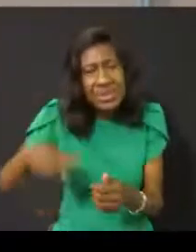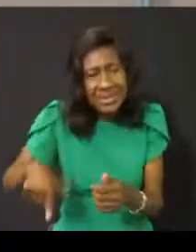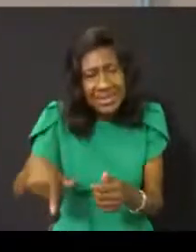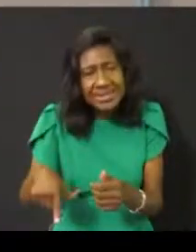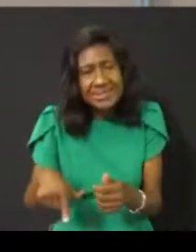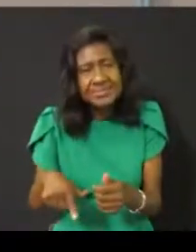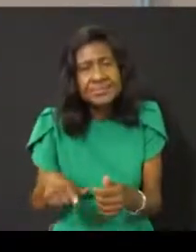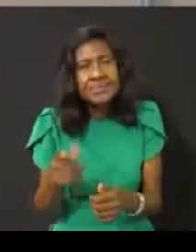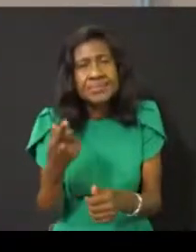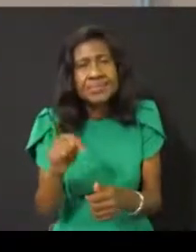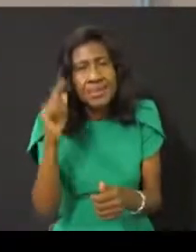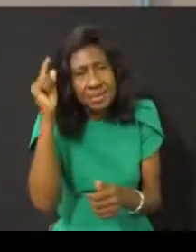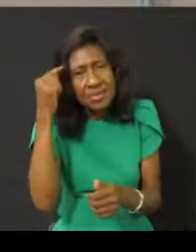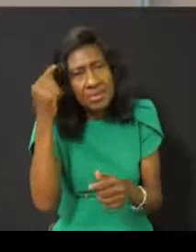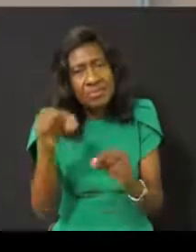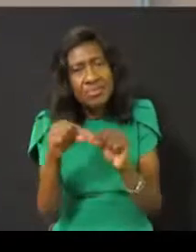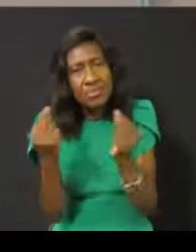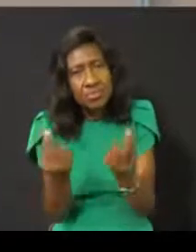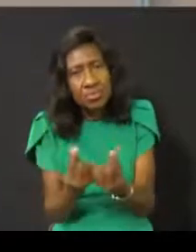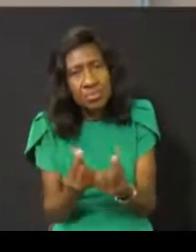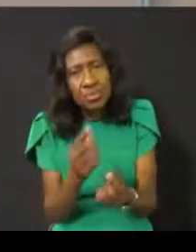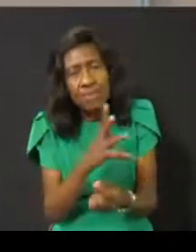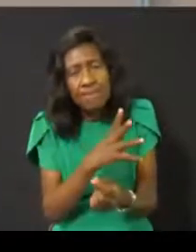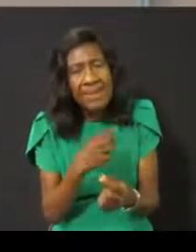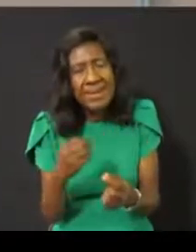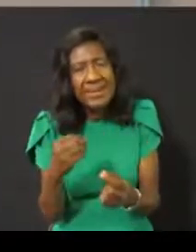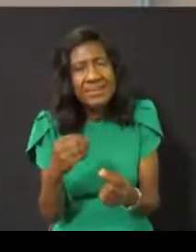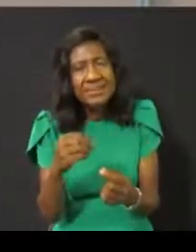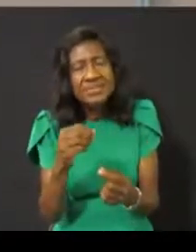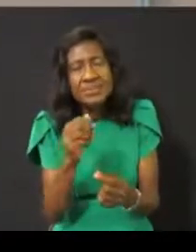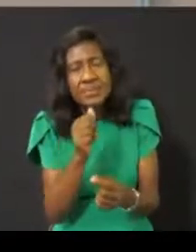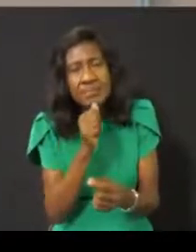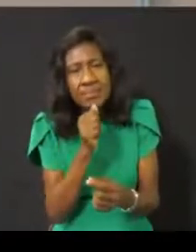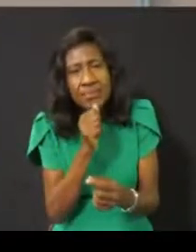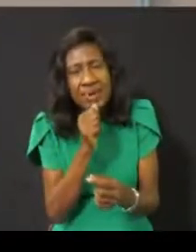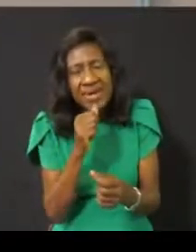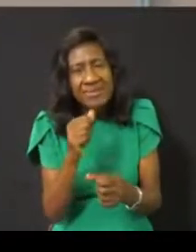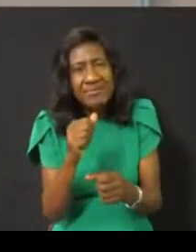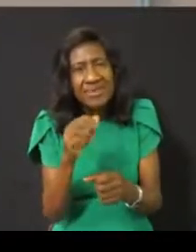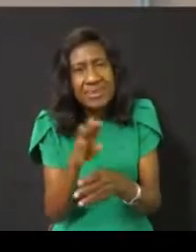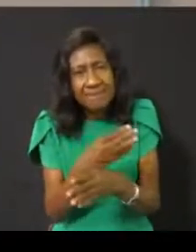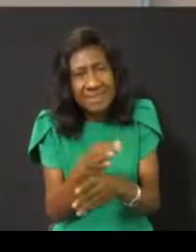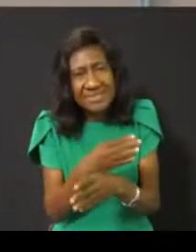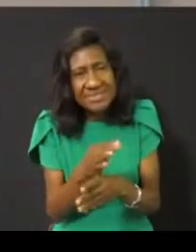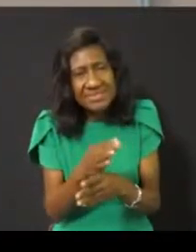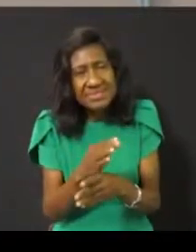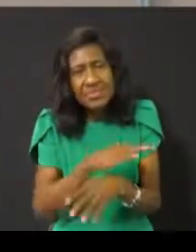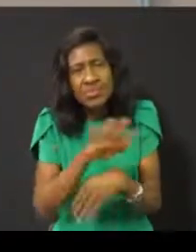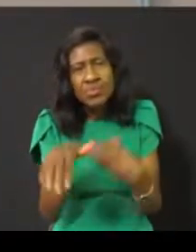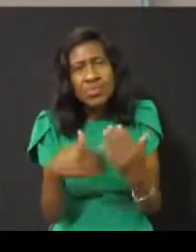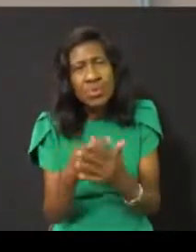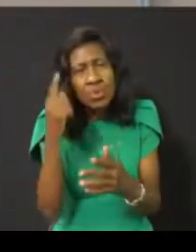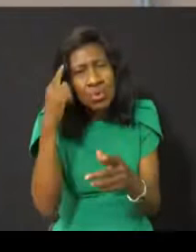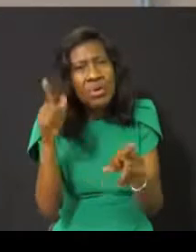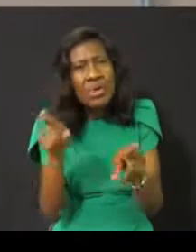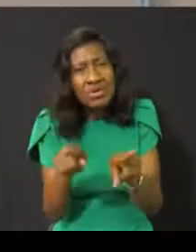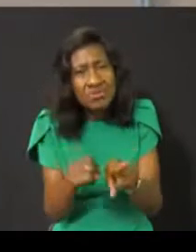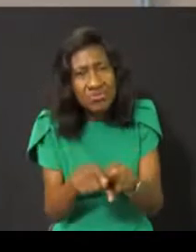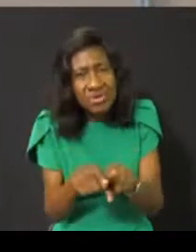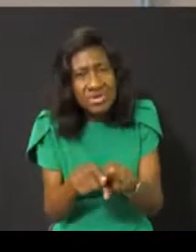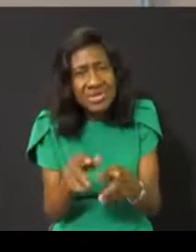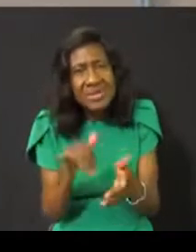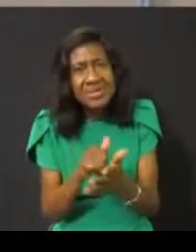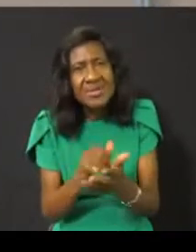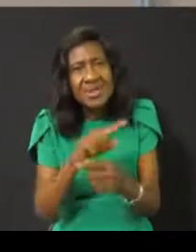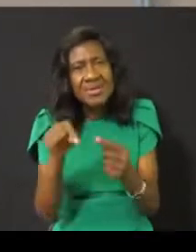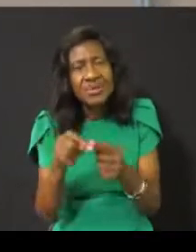park administration, tourism stakeholders, private sector businesses, and the wider public are all in agreement that the priority when it comes